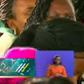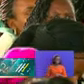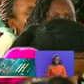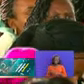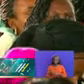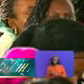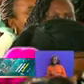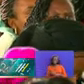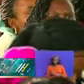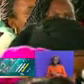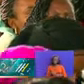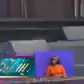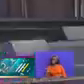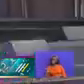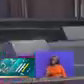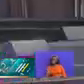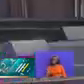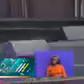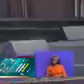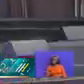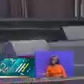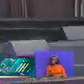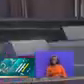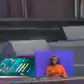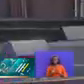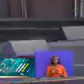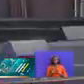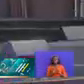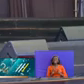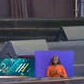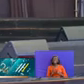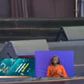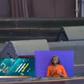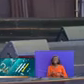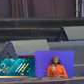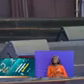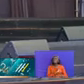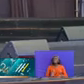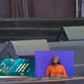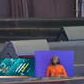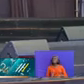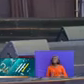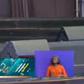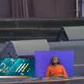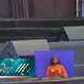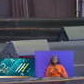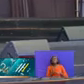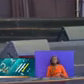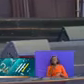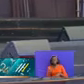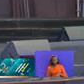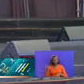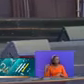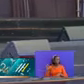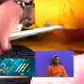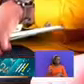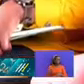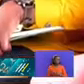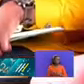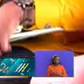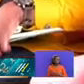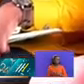in some countries you just say you are a Christian you are branded as a hater not even preaching just say you are a